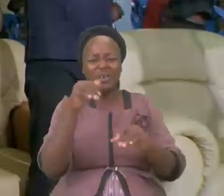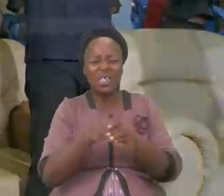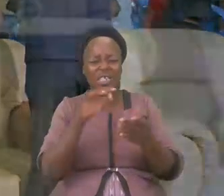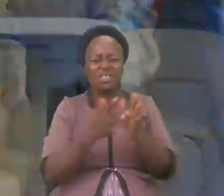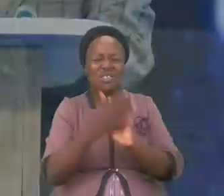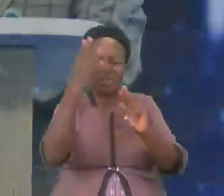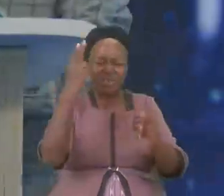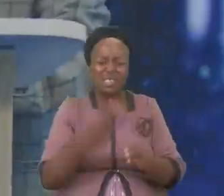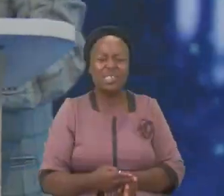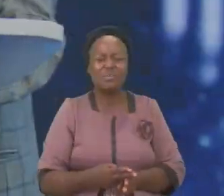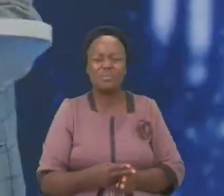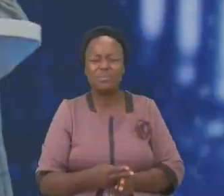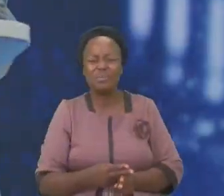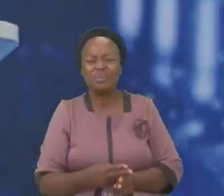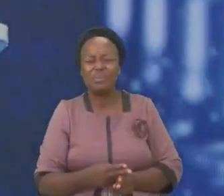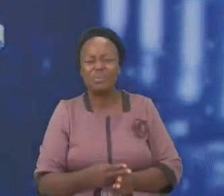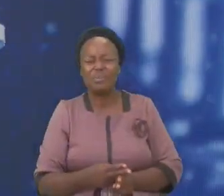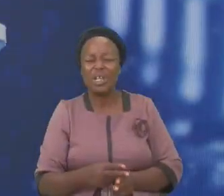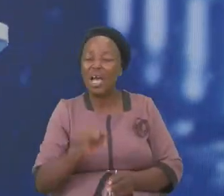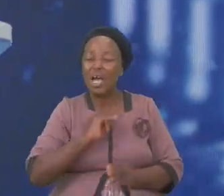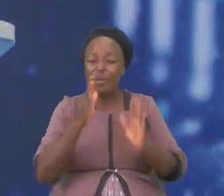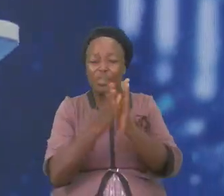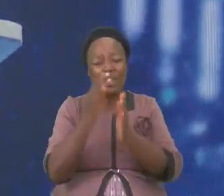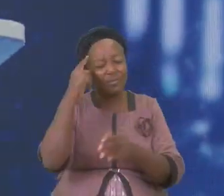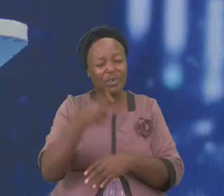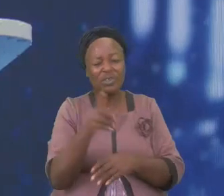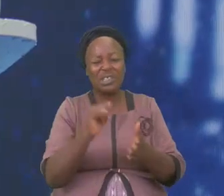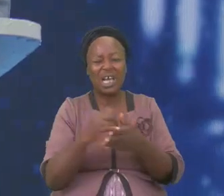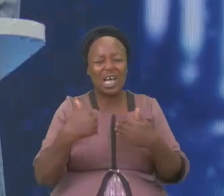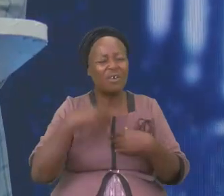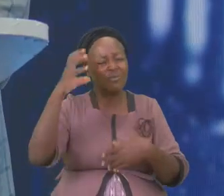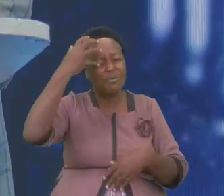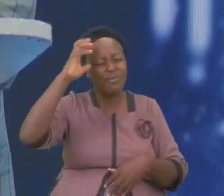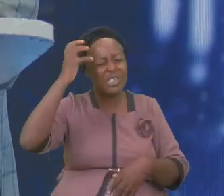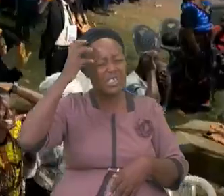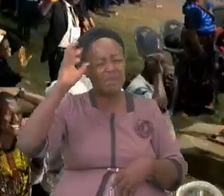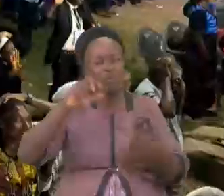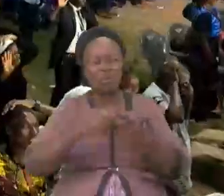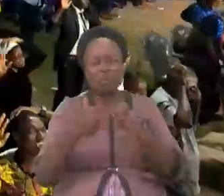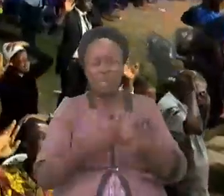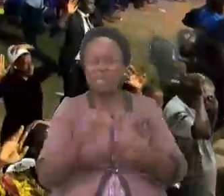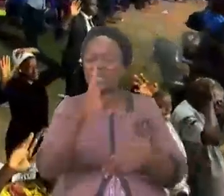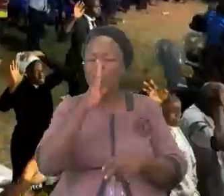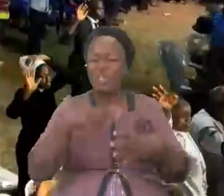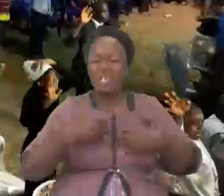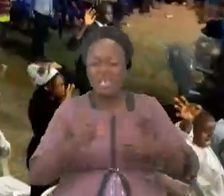have insanity, mental problem, be healed and delivered in Jesus' name.